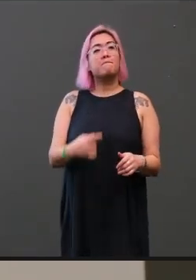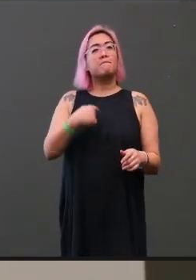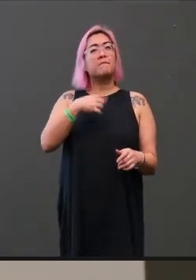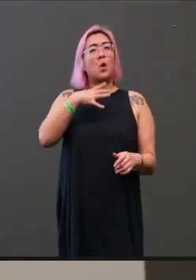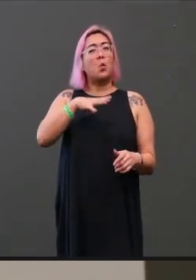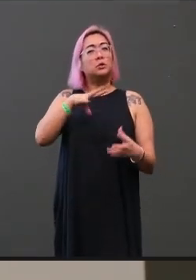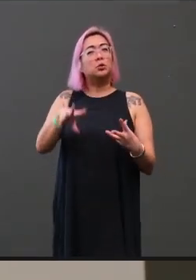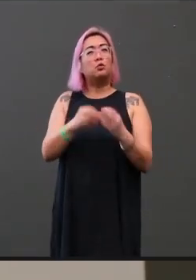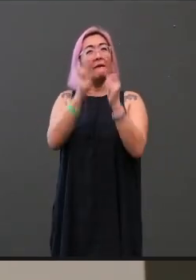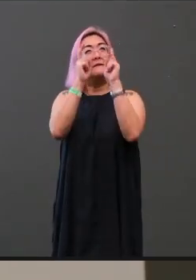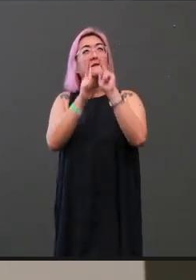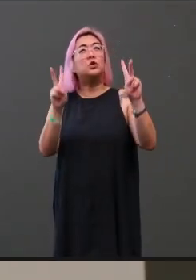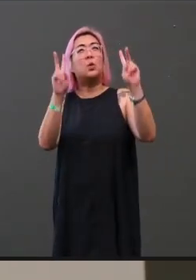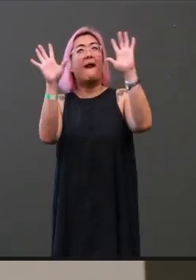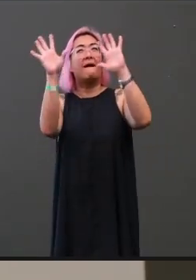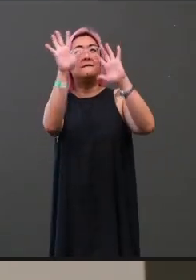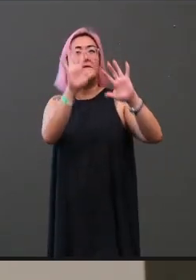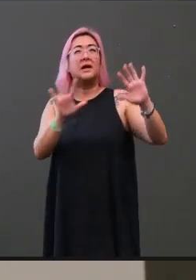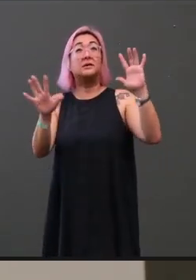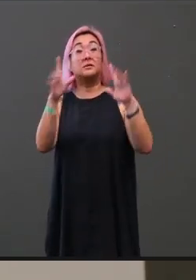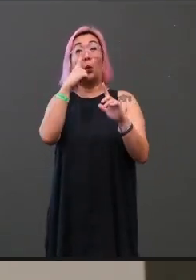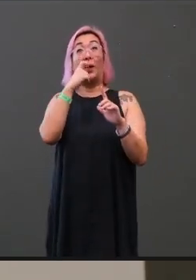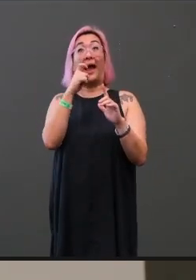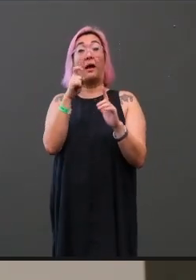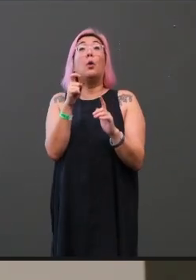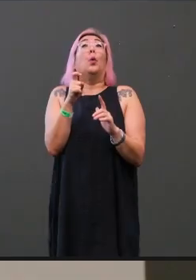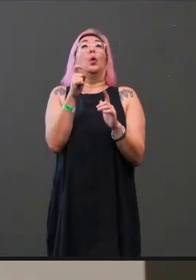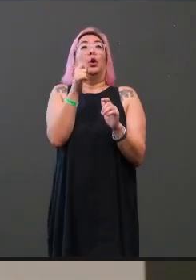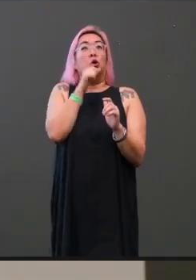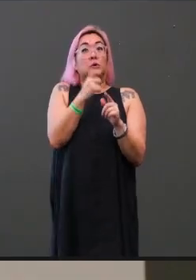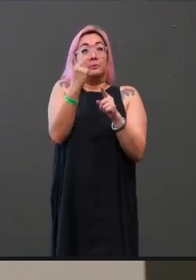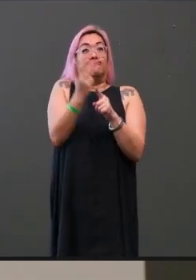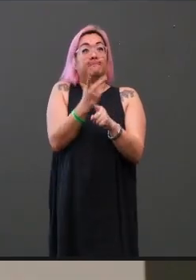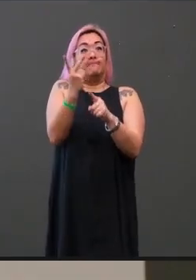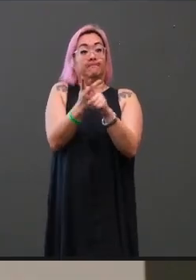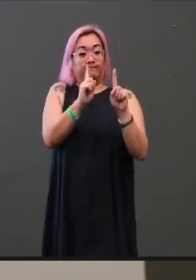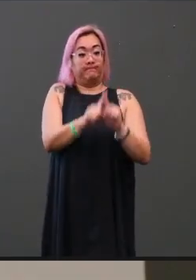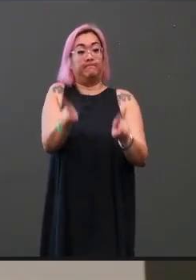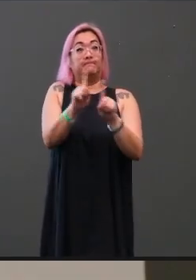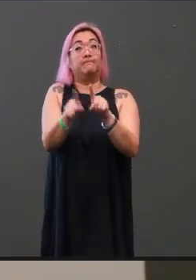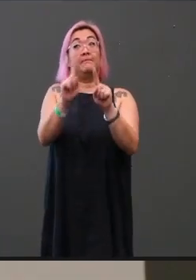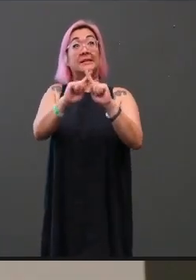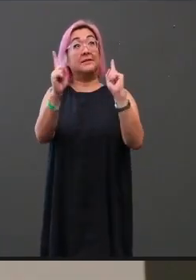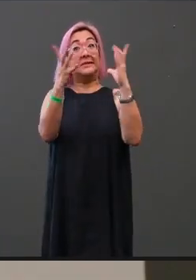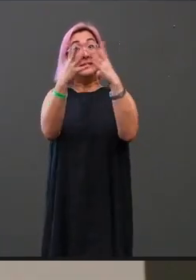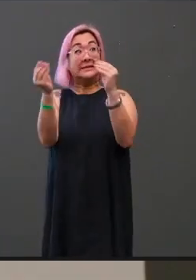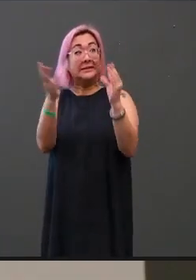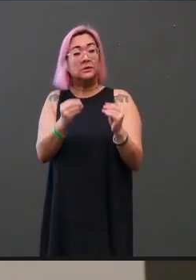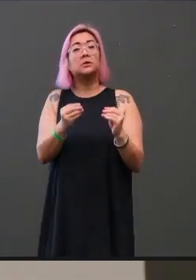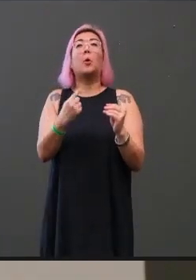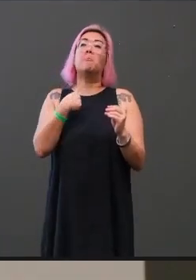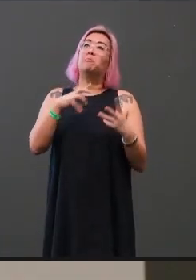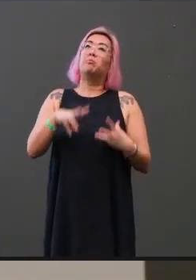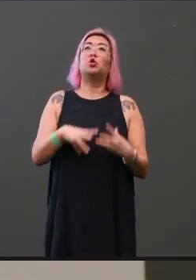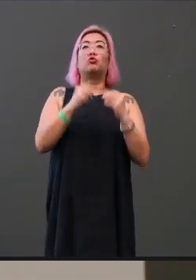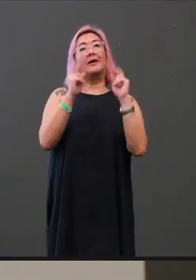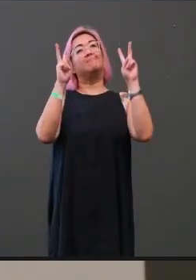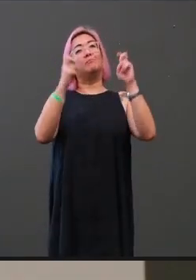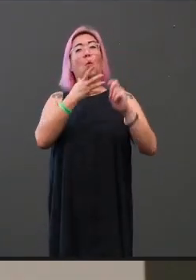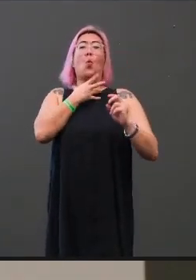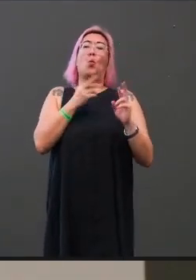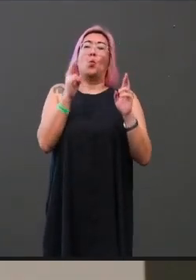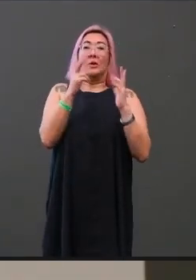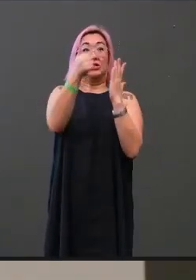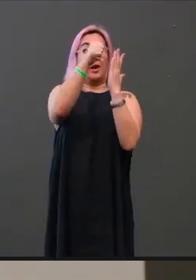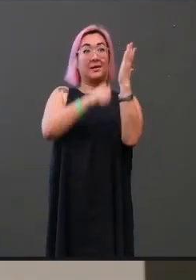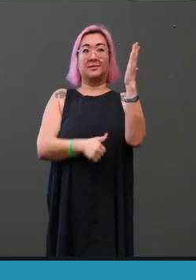that we could reuse in different scenes of the game. So we started creating a wish list of effects and I worked on them one by one.